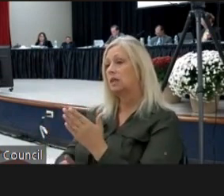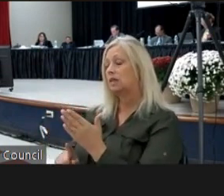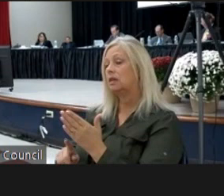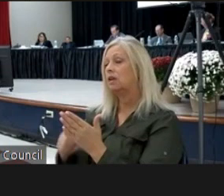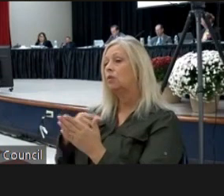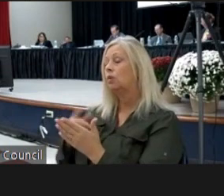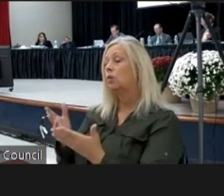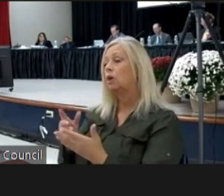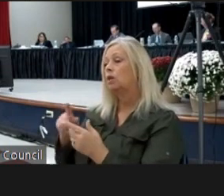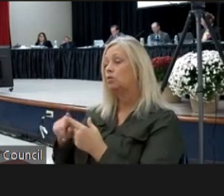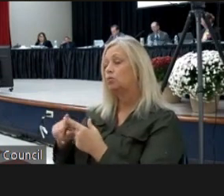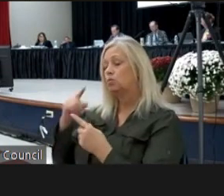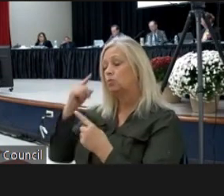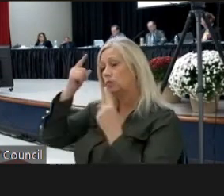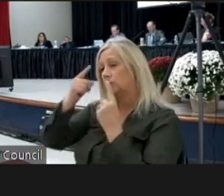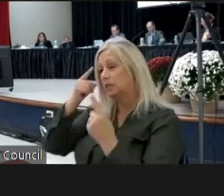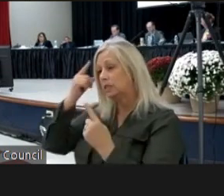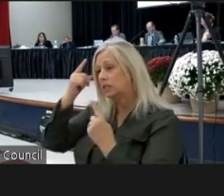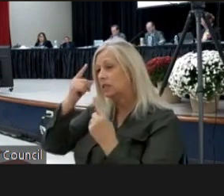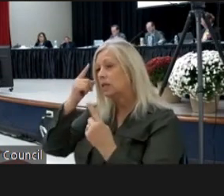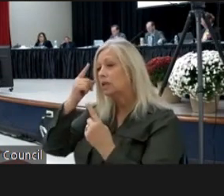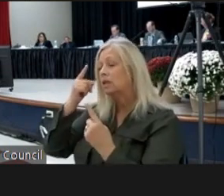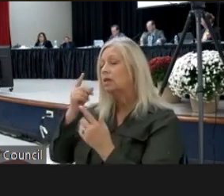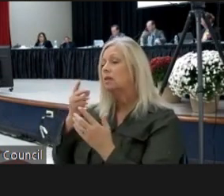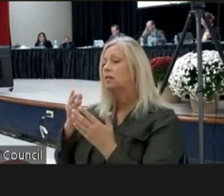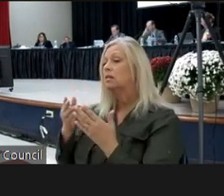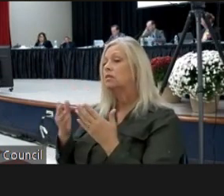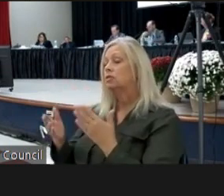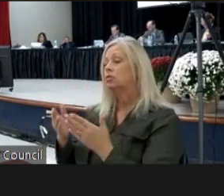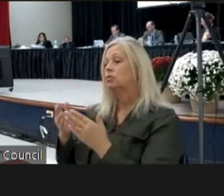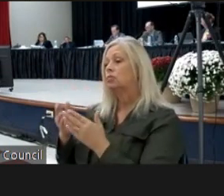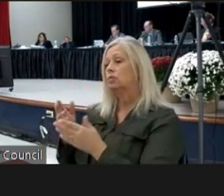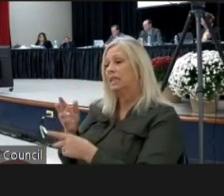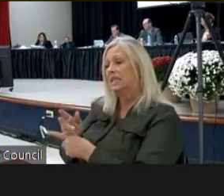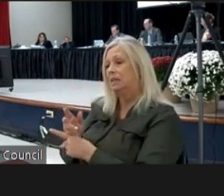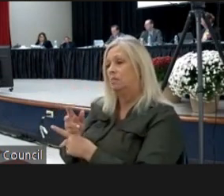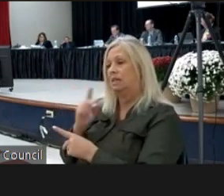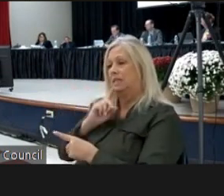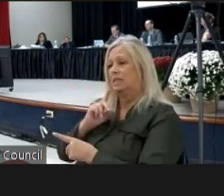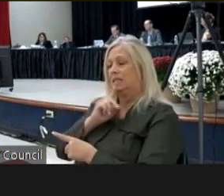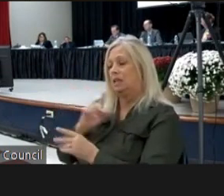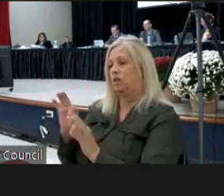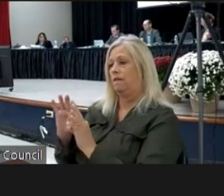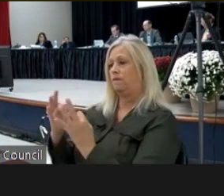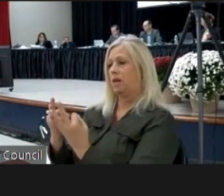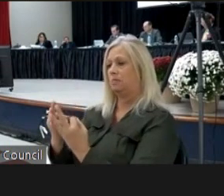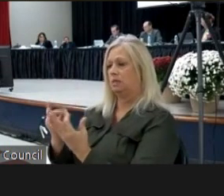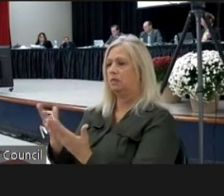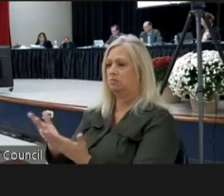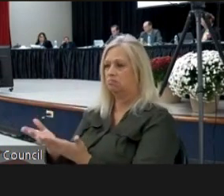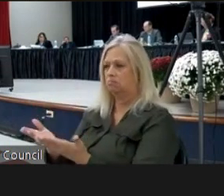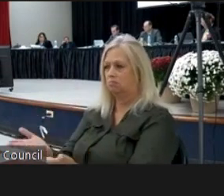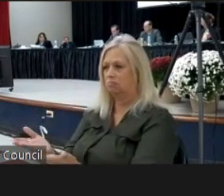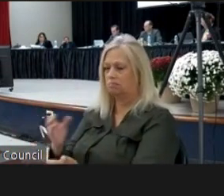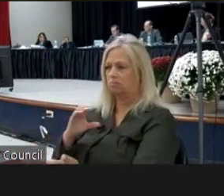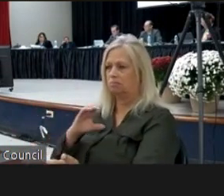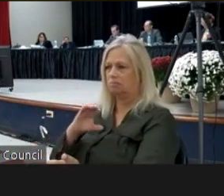like to consider to make sure that we're keeping that single-family neighborhood character.